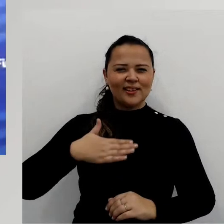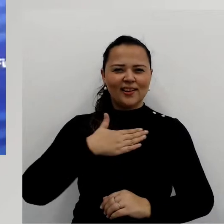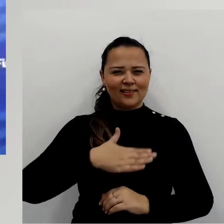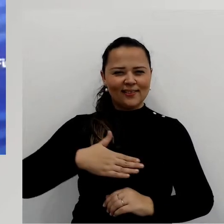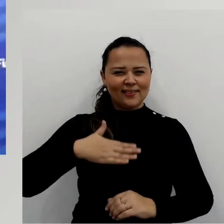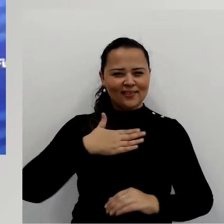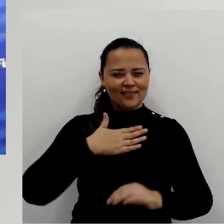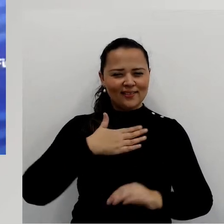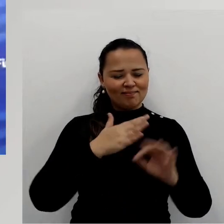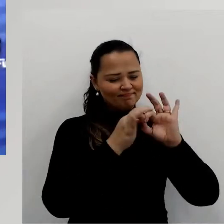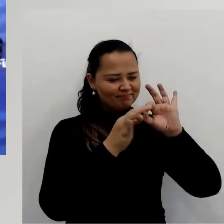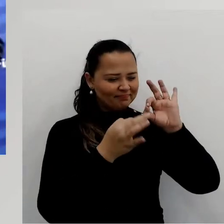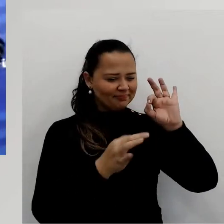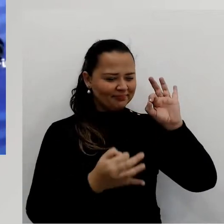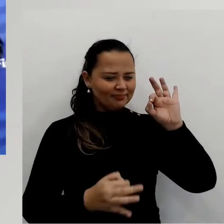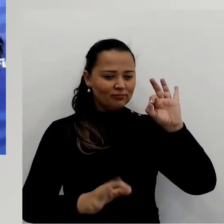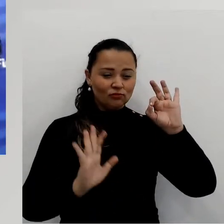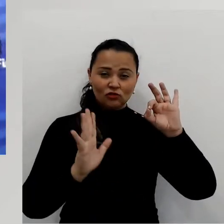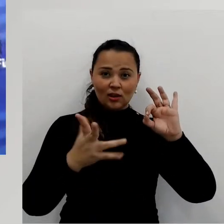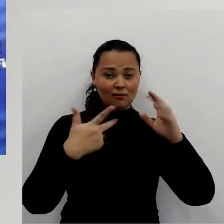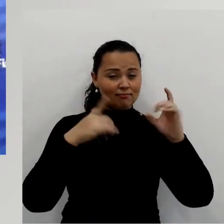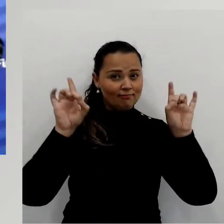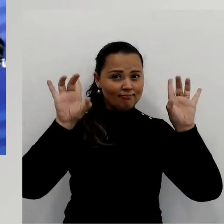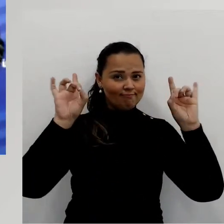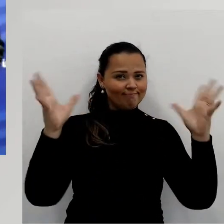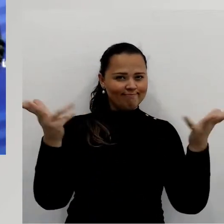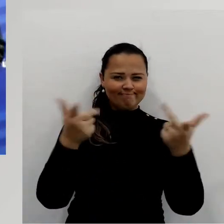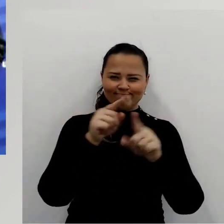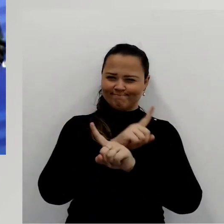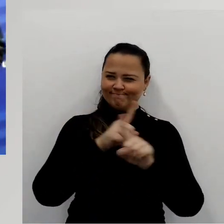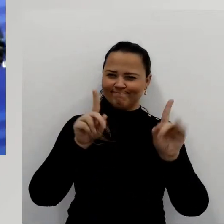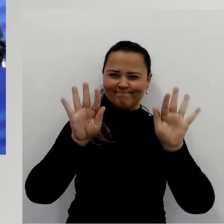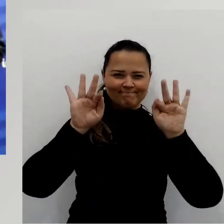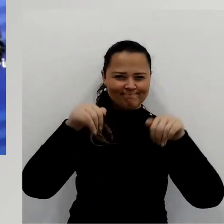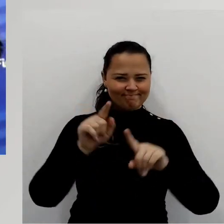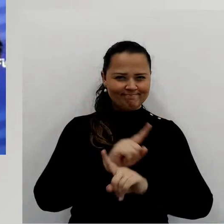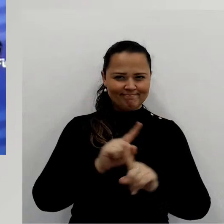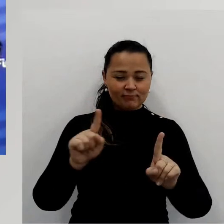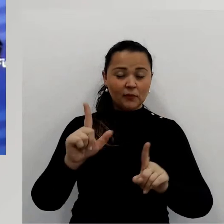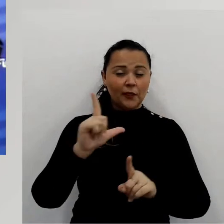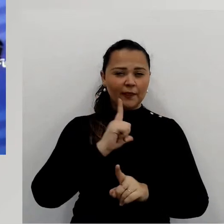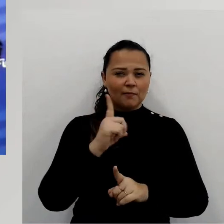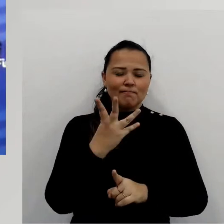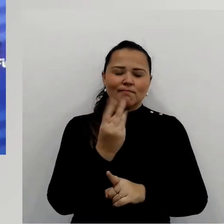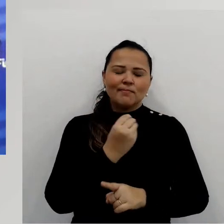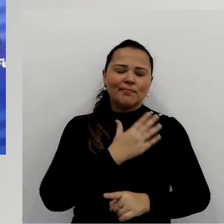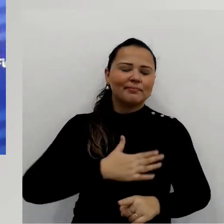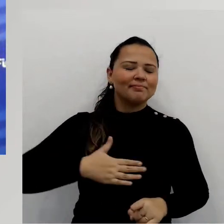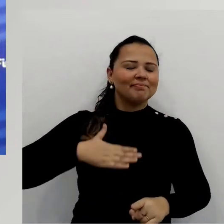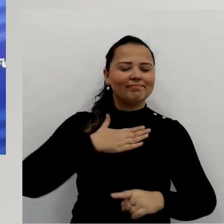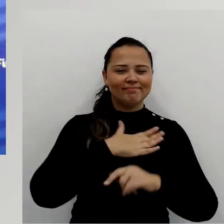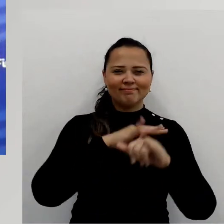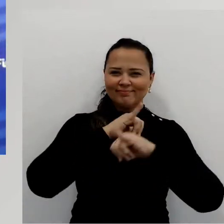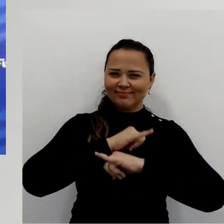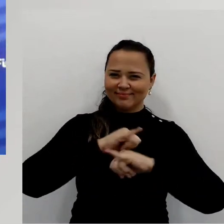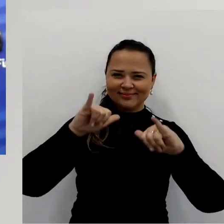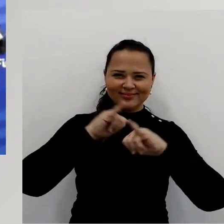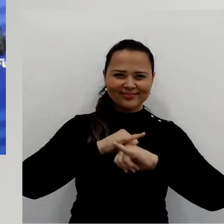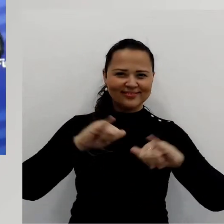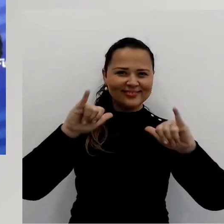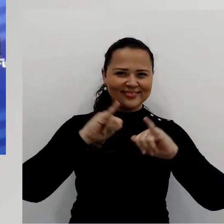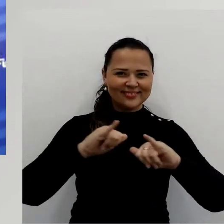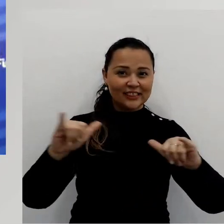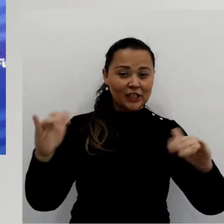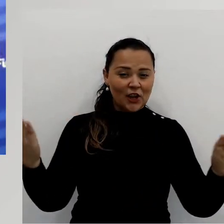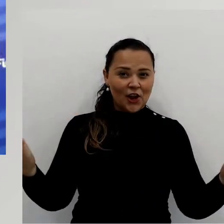right now, I would like to say that it's not the end of my words. We have the honor to